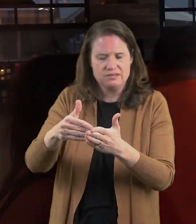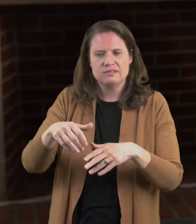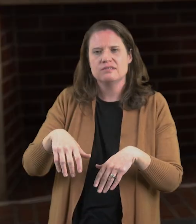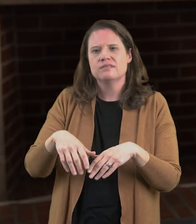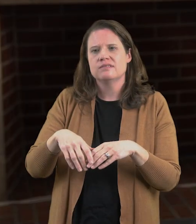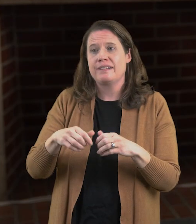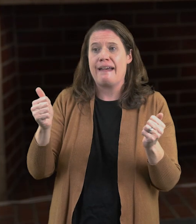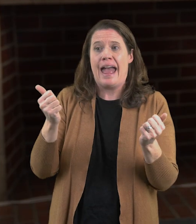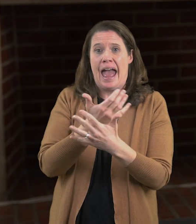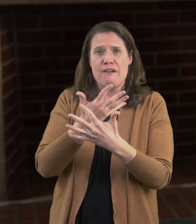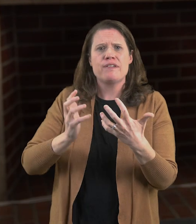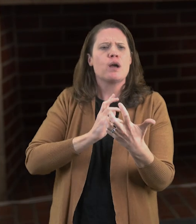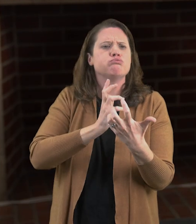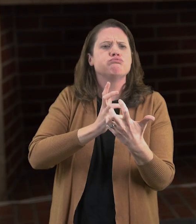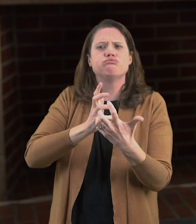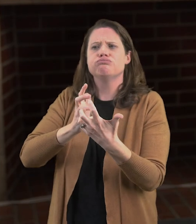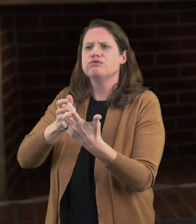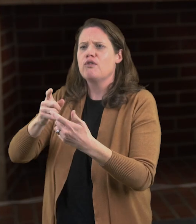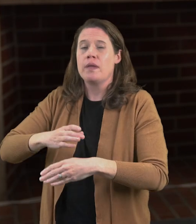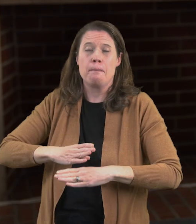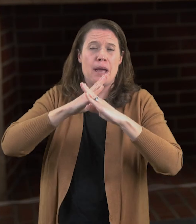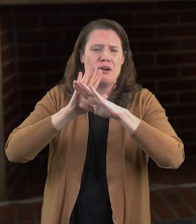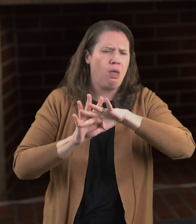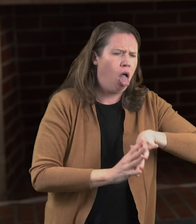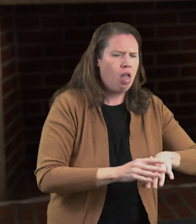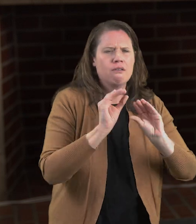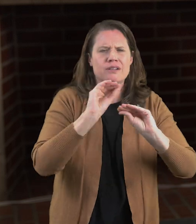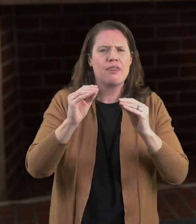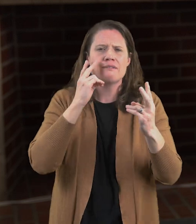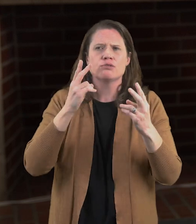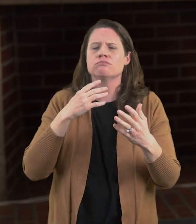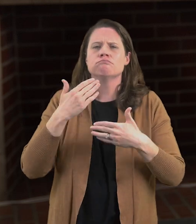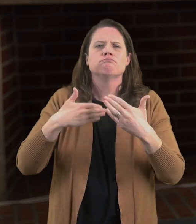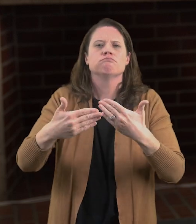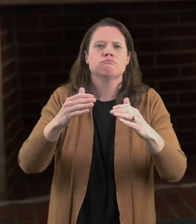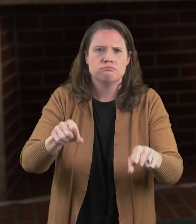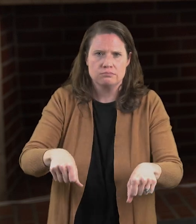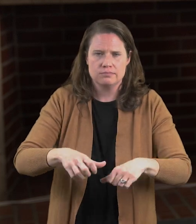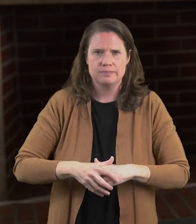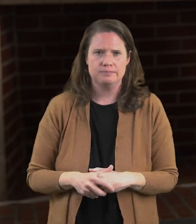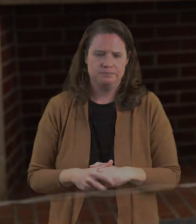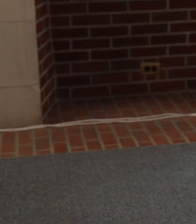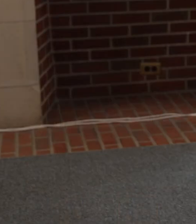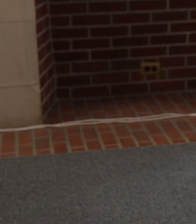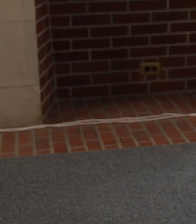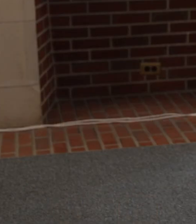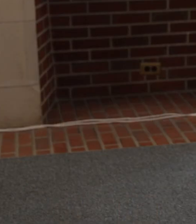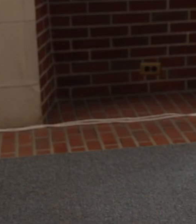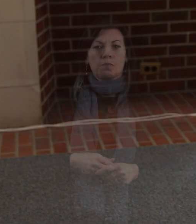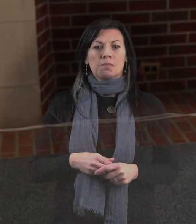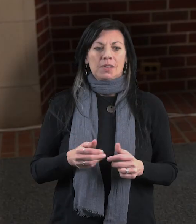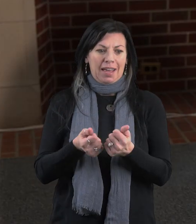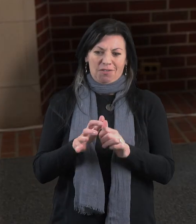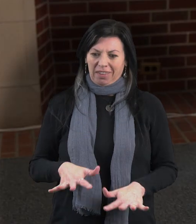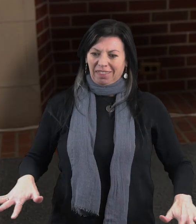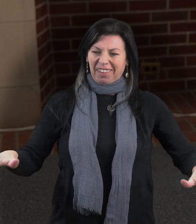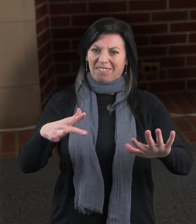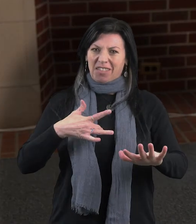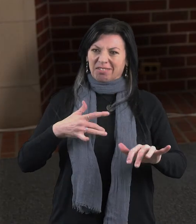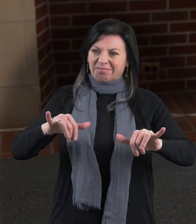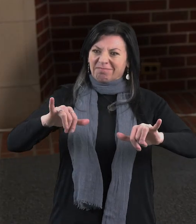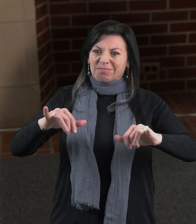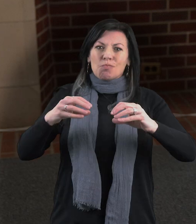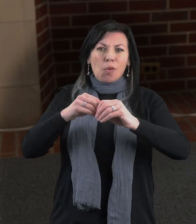at all. Everything that they do is accommodated for them, and there is no barriers for their vision. Raquel, CSDB student. Everything felt